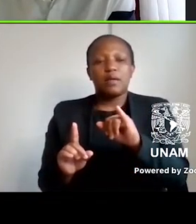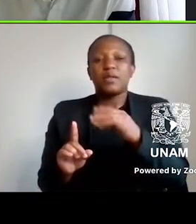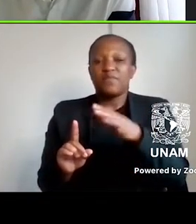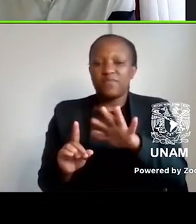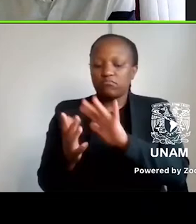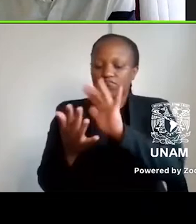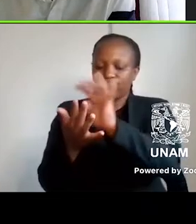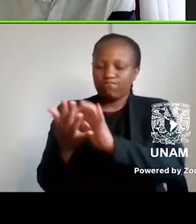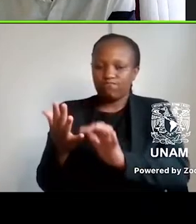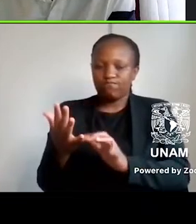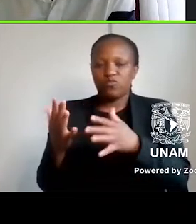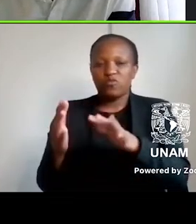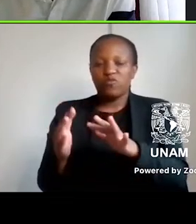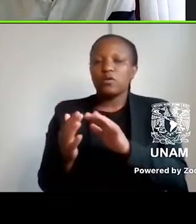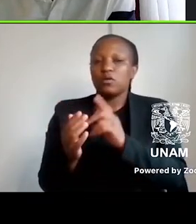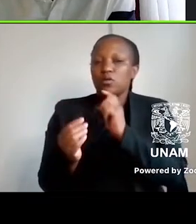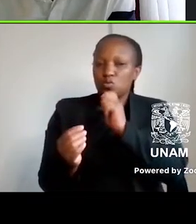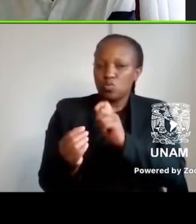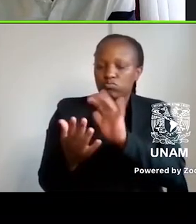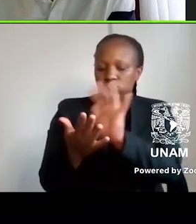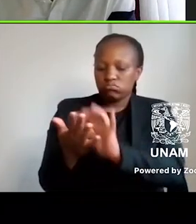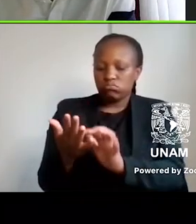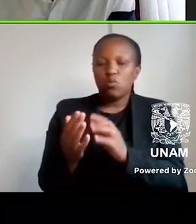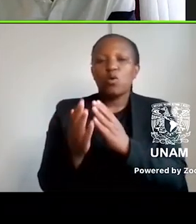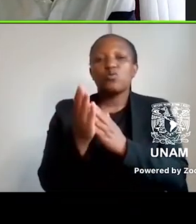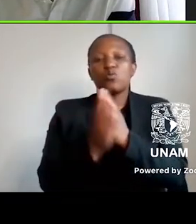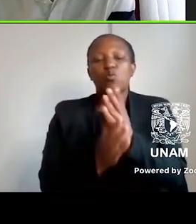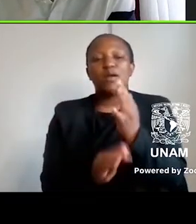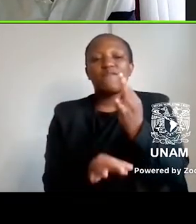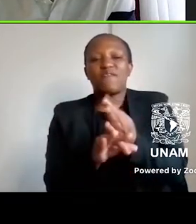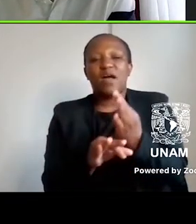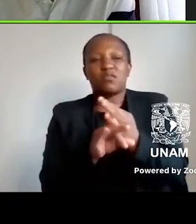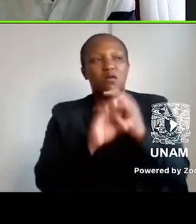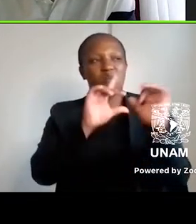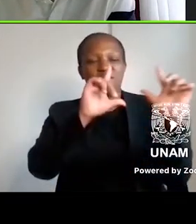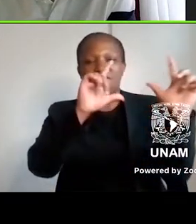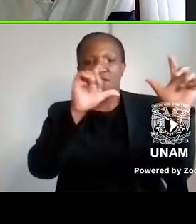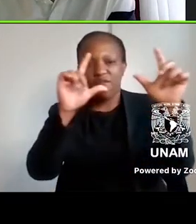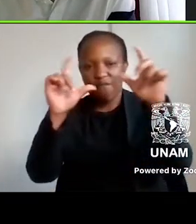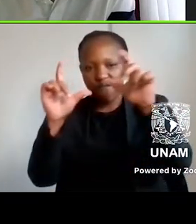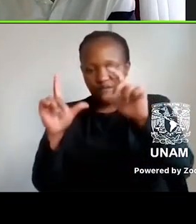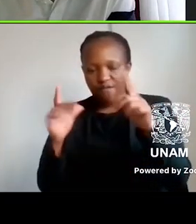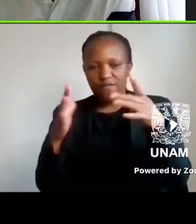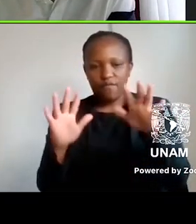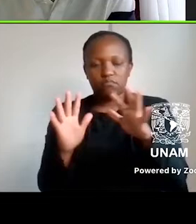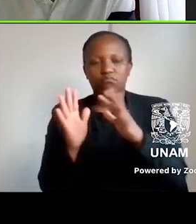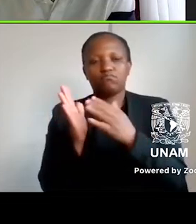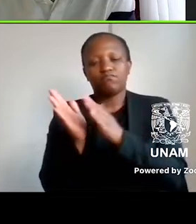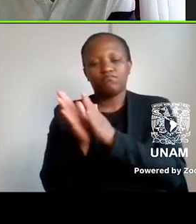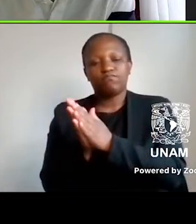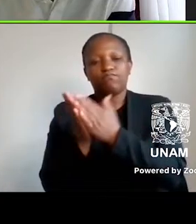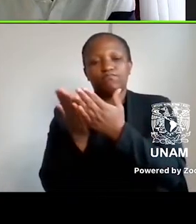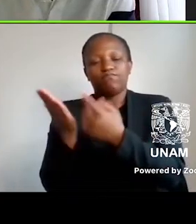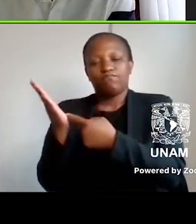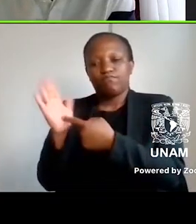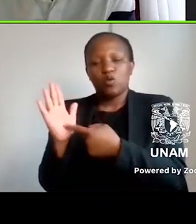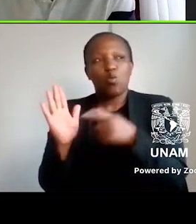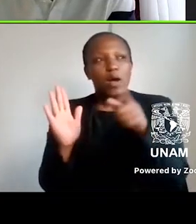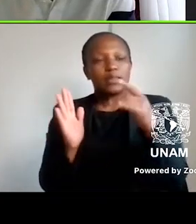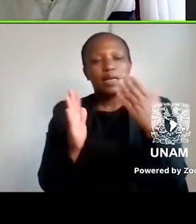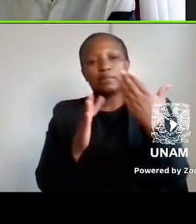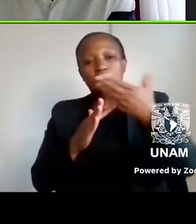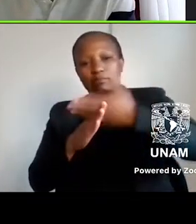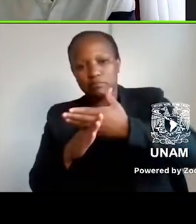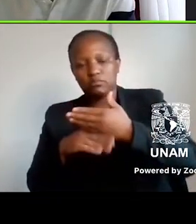tracks her family's history through her grandfather's photographs, taken as they flee Poland while Nazi Germany invades their country. After